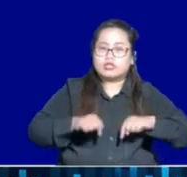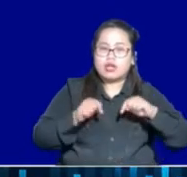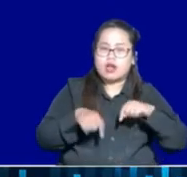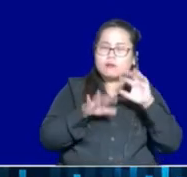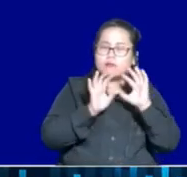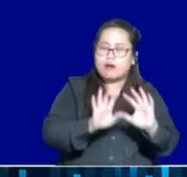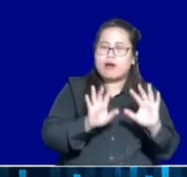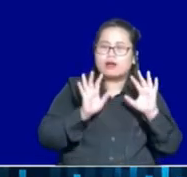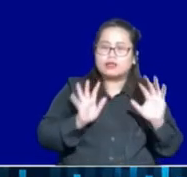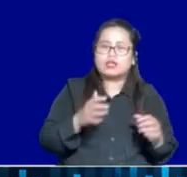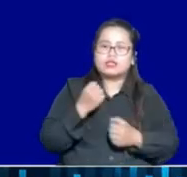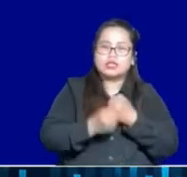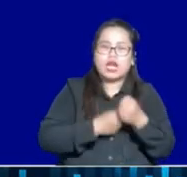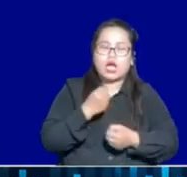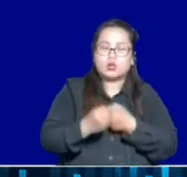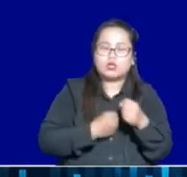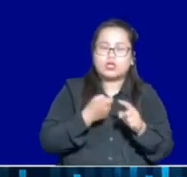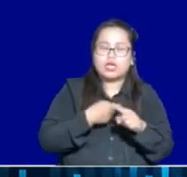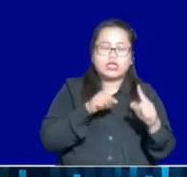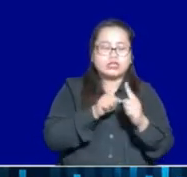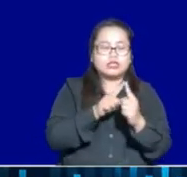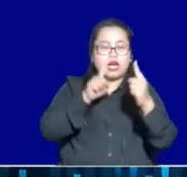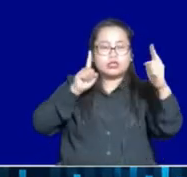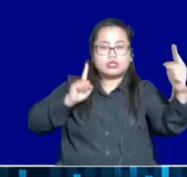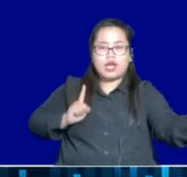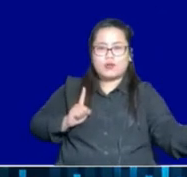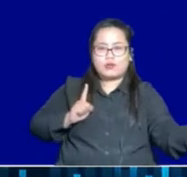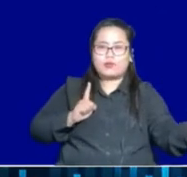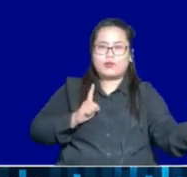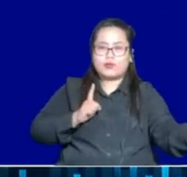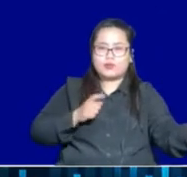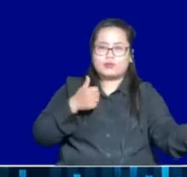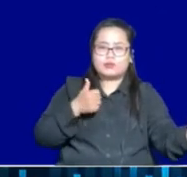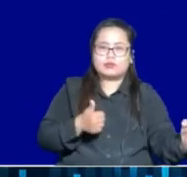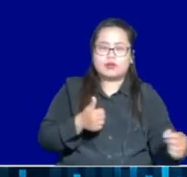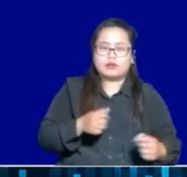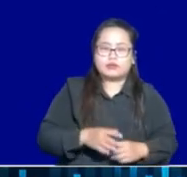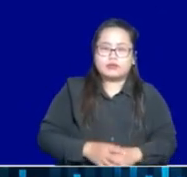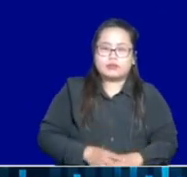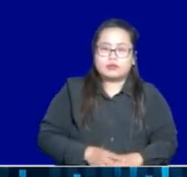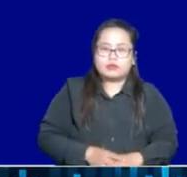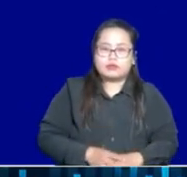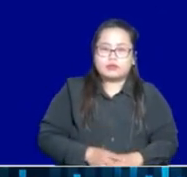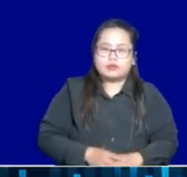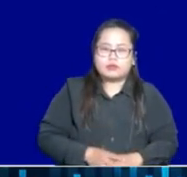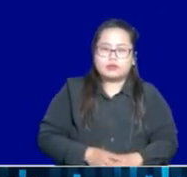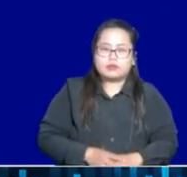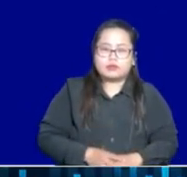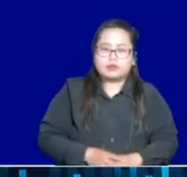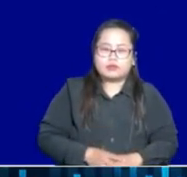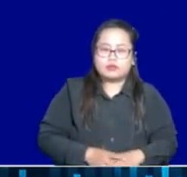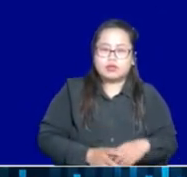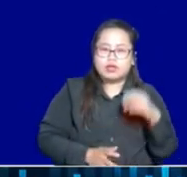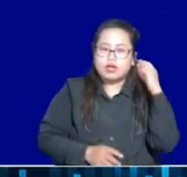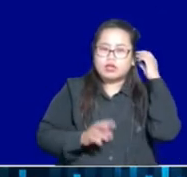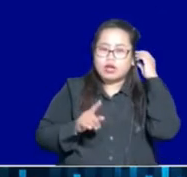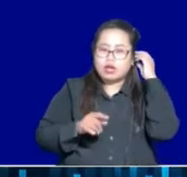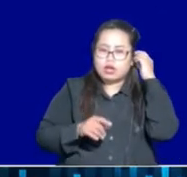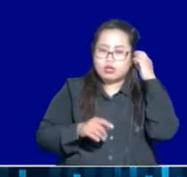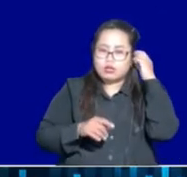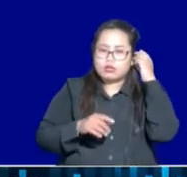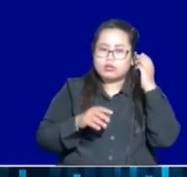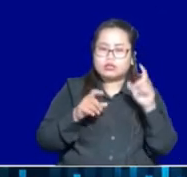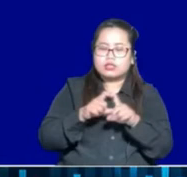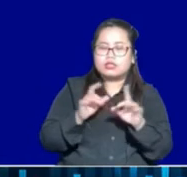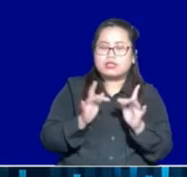this ad that you put together to attract people to Bali, these digital nomads. But it's not just digital nomads that are